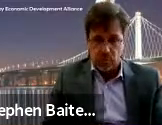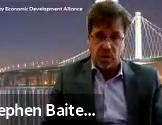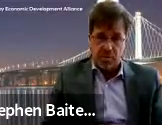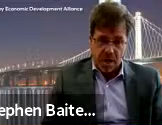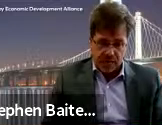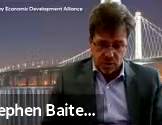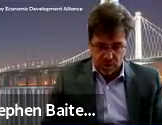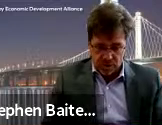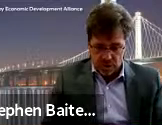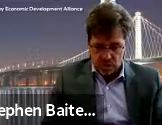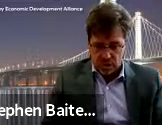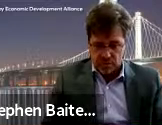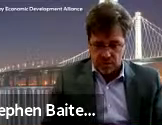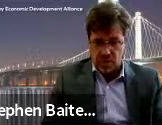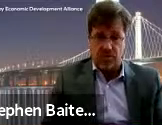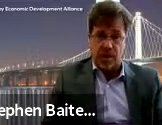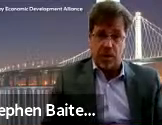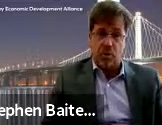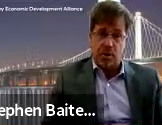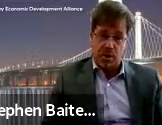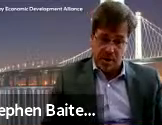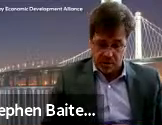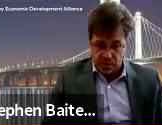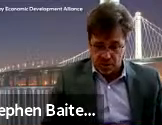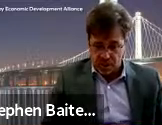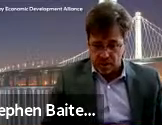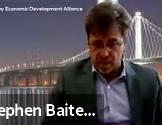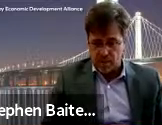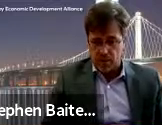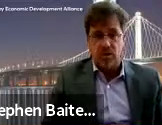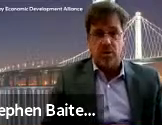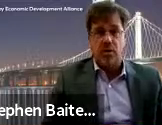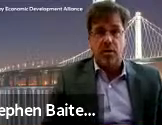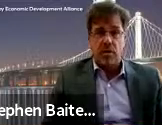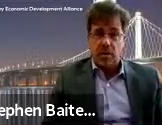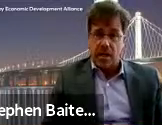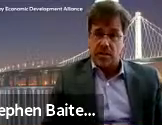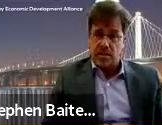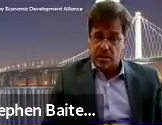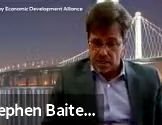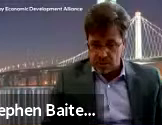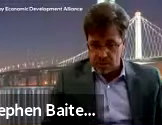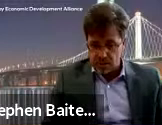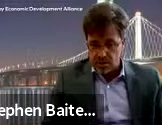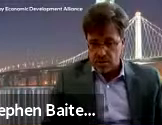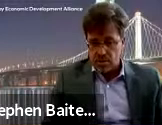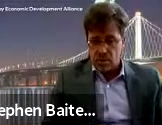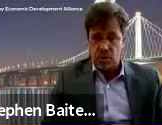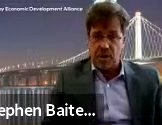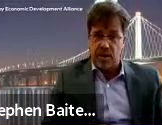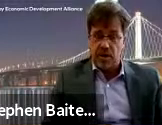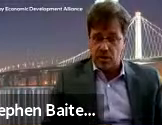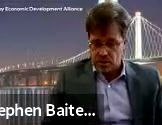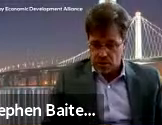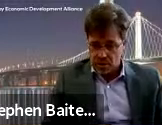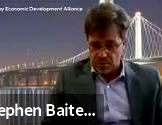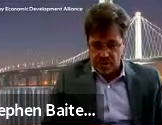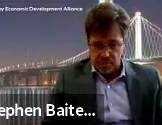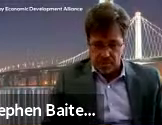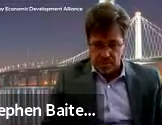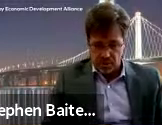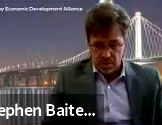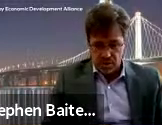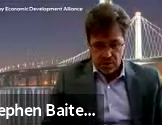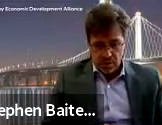in fact, we're going to be having translation services available in American Sign Language, Cantonese, Spanish,